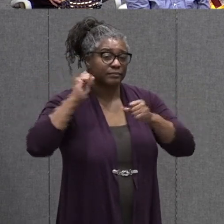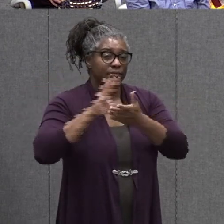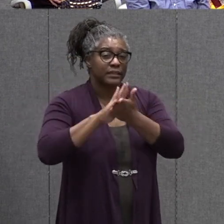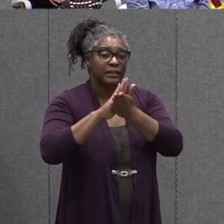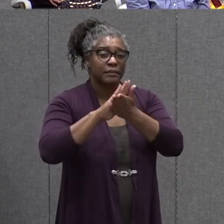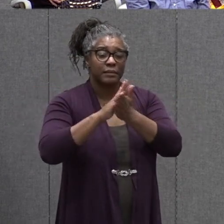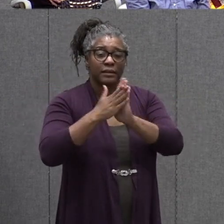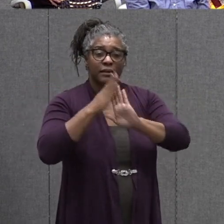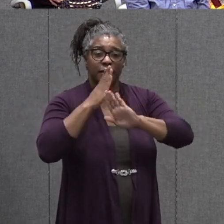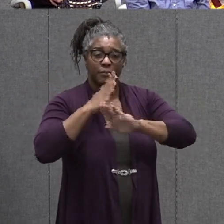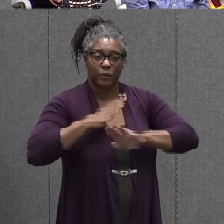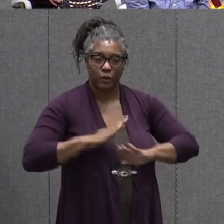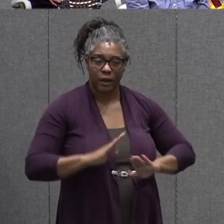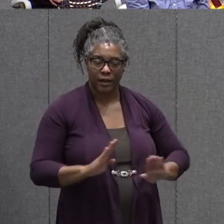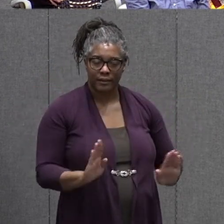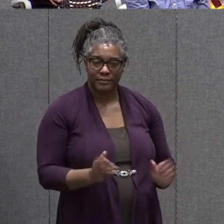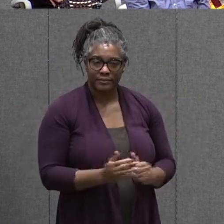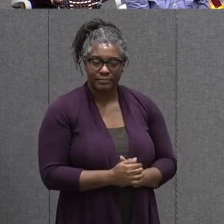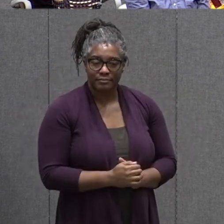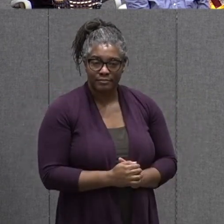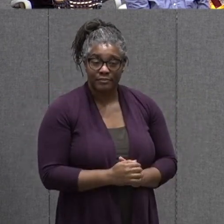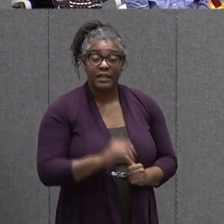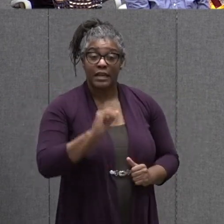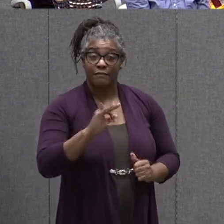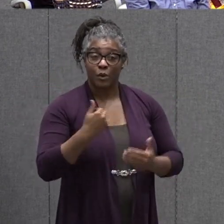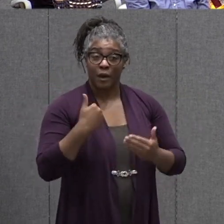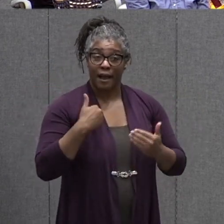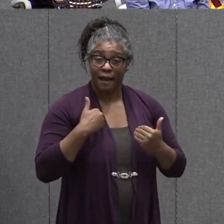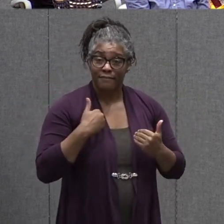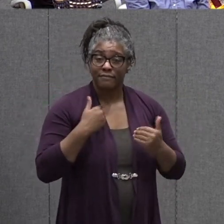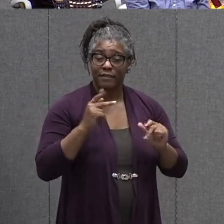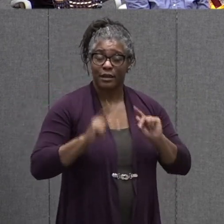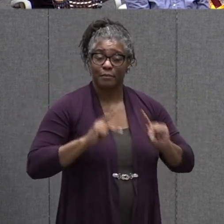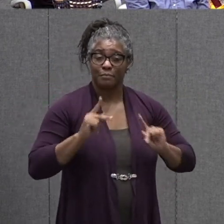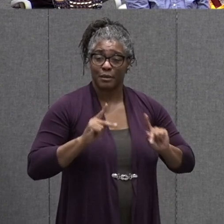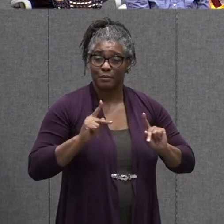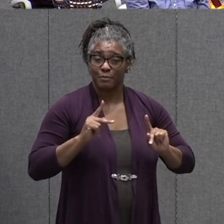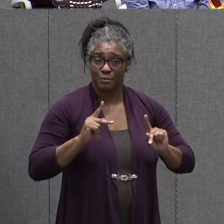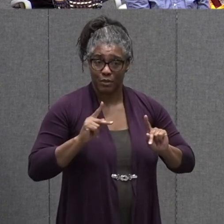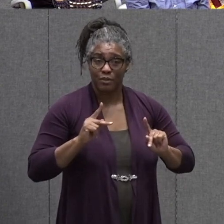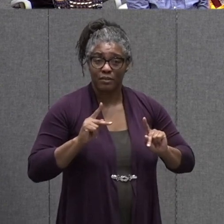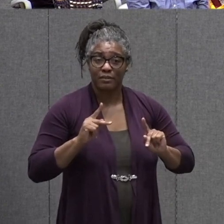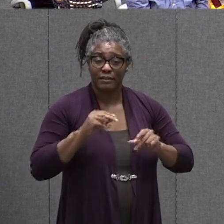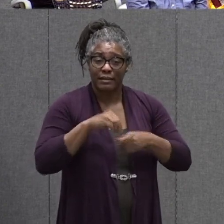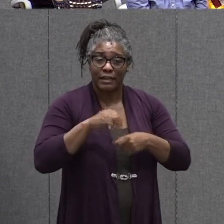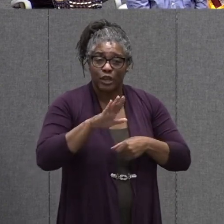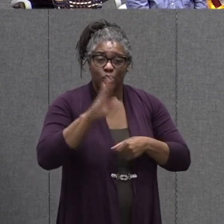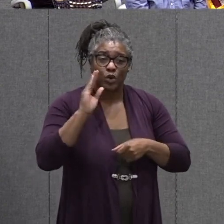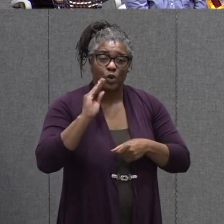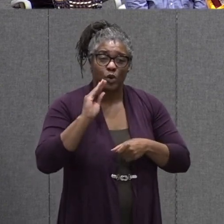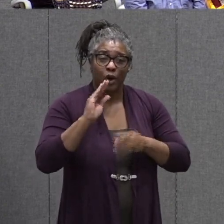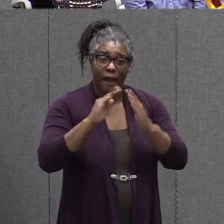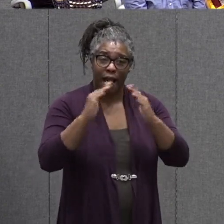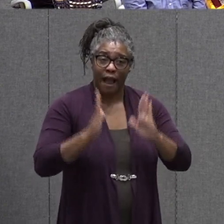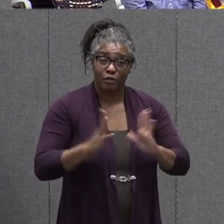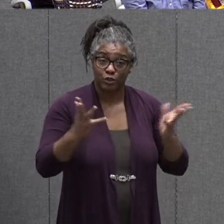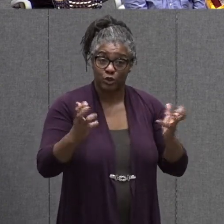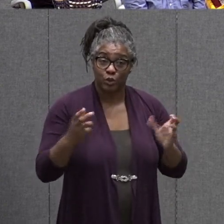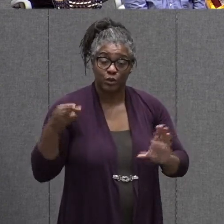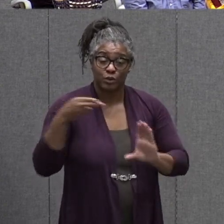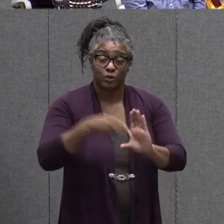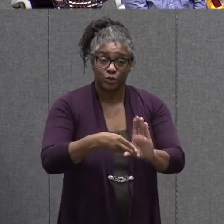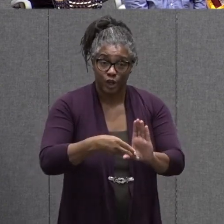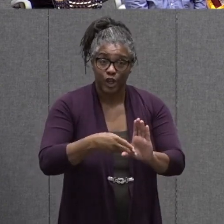do this. If you have people in your house who want to play with you, okay, it's going to be so awesome. You can be the director, and you can decide, I want